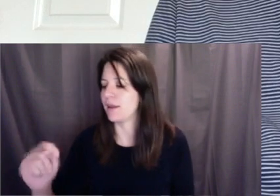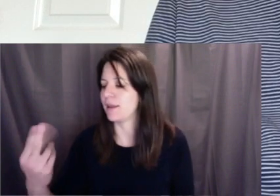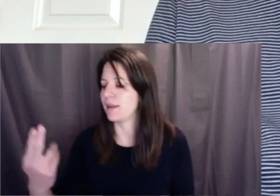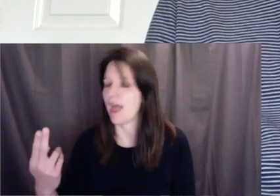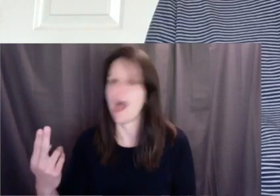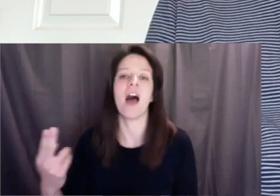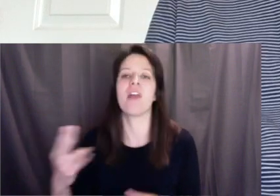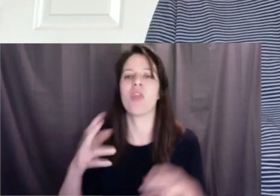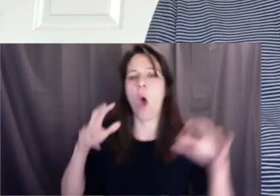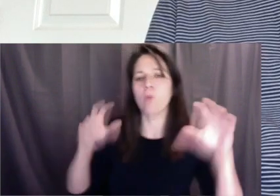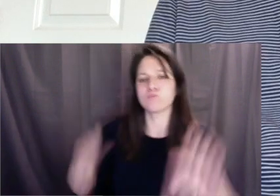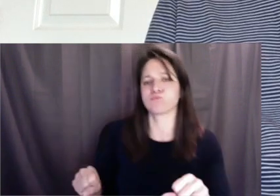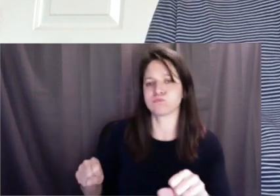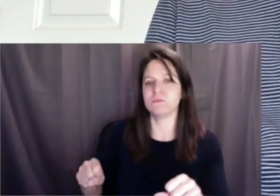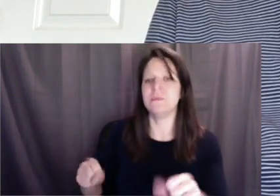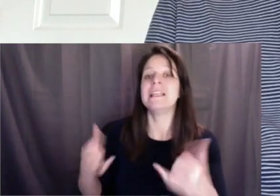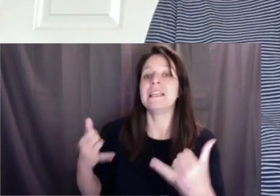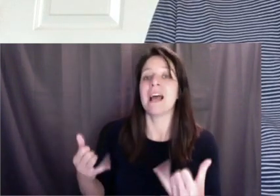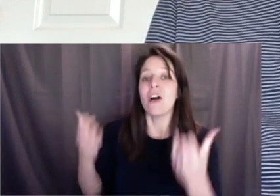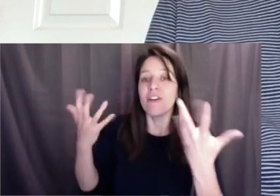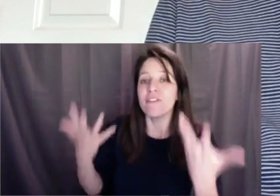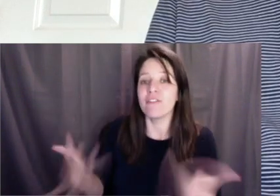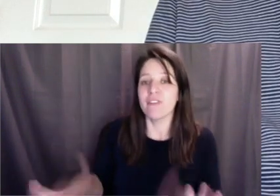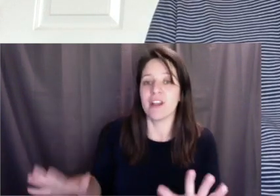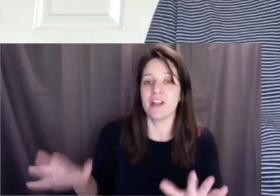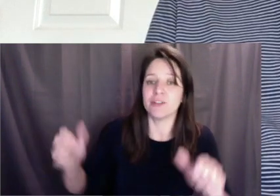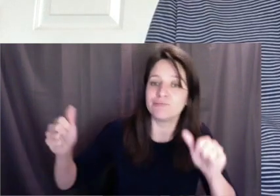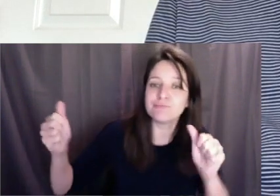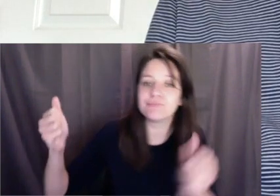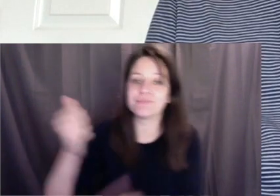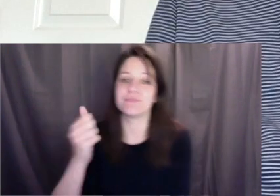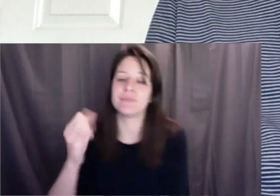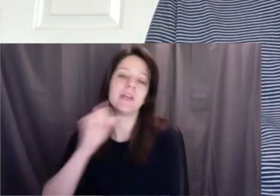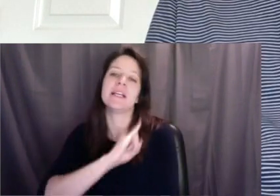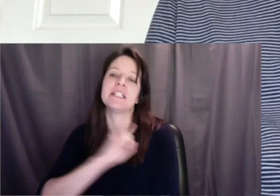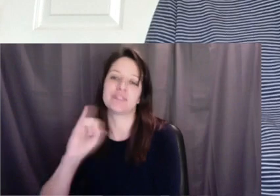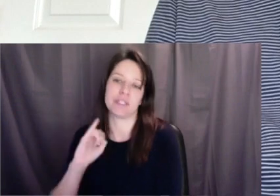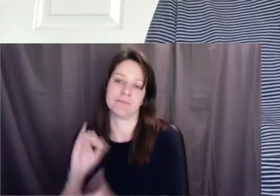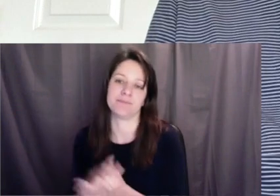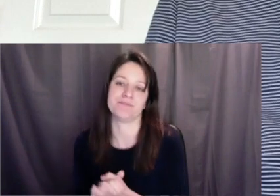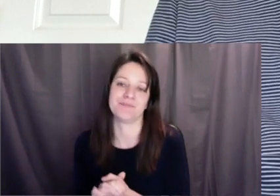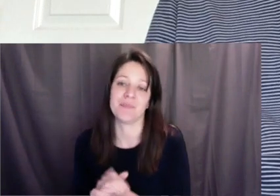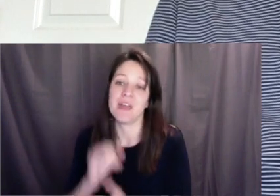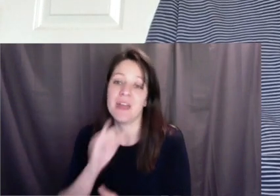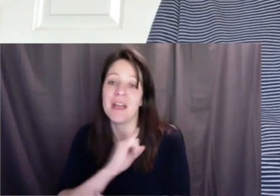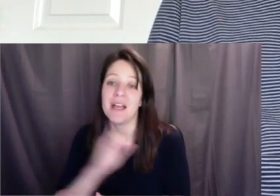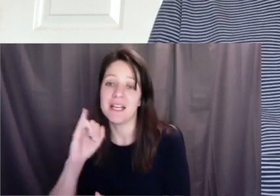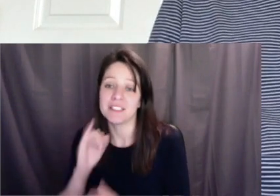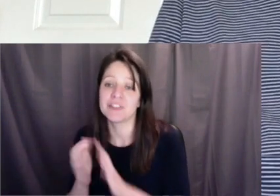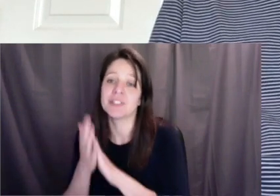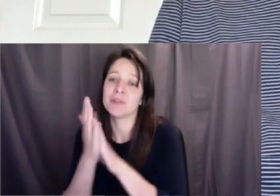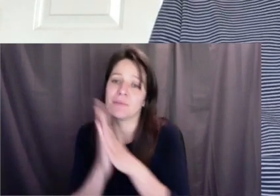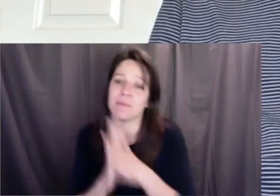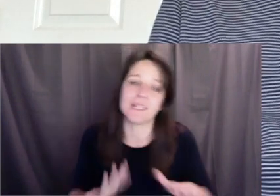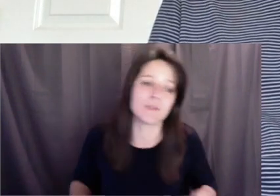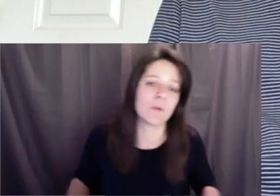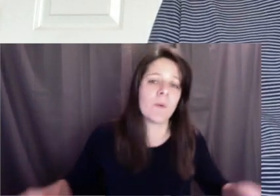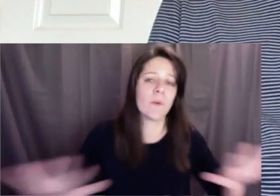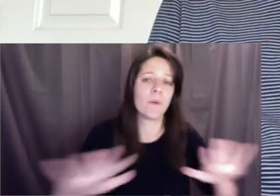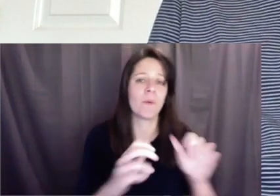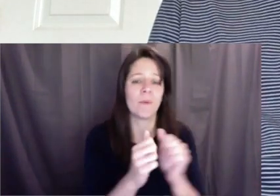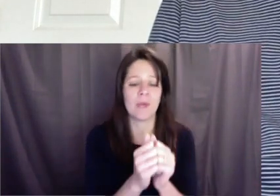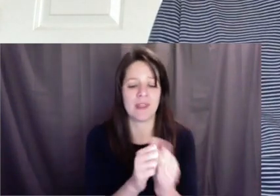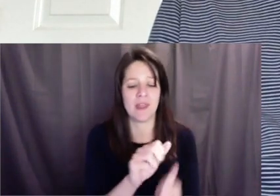Israel delivered the neighboring territory from the hands of the Philistines. And there was peace between Israel and the Amorites.